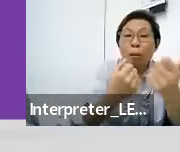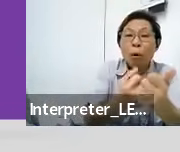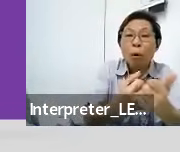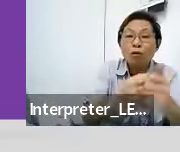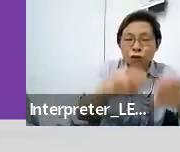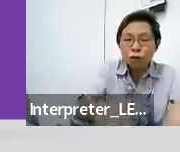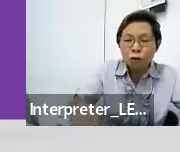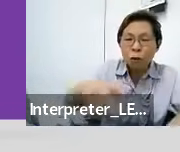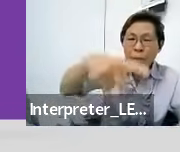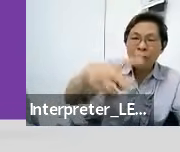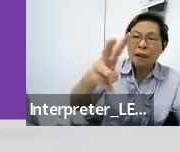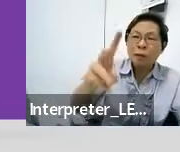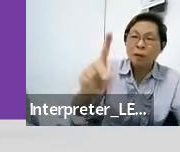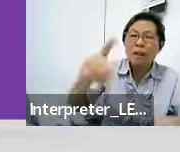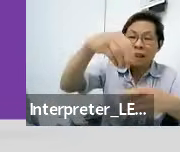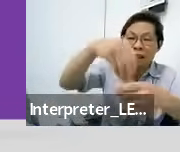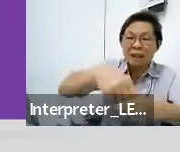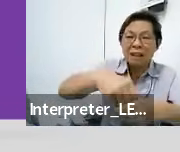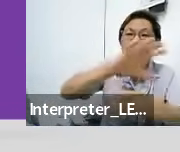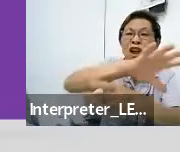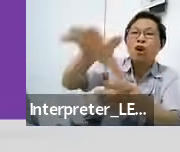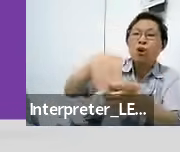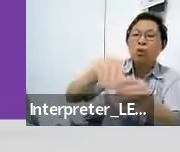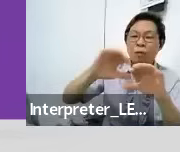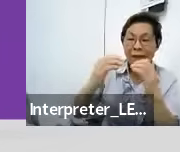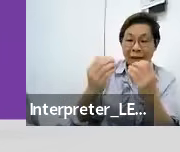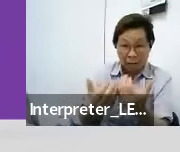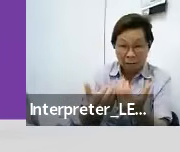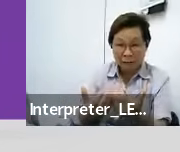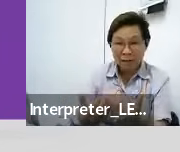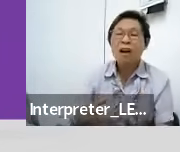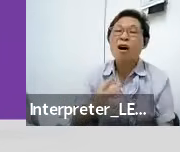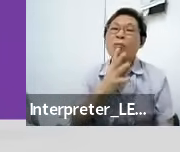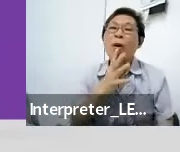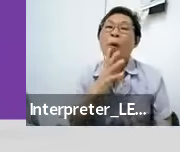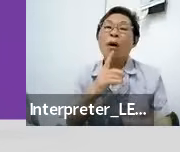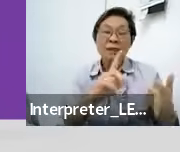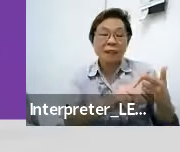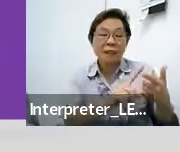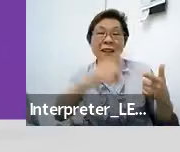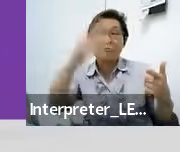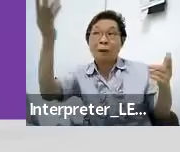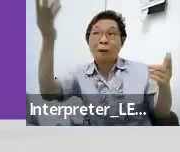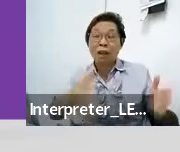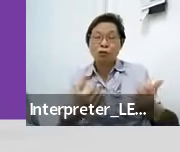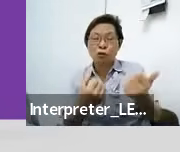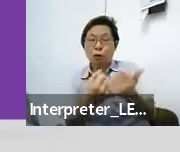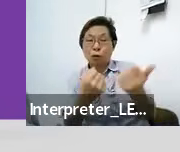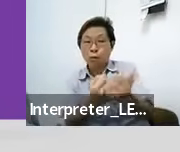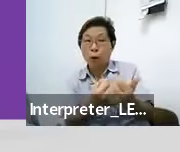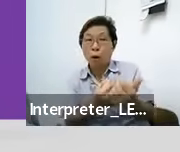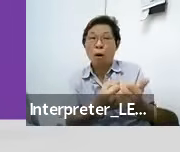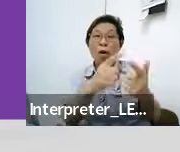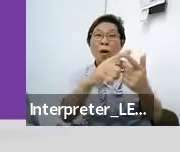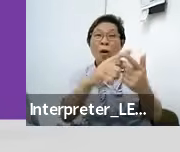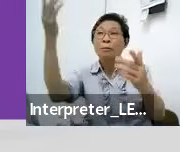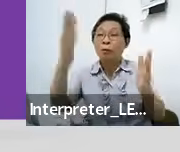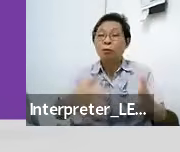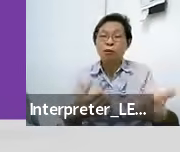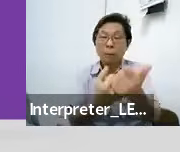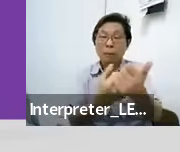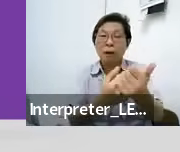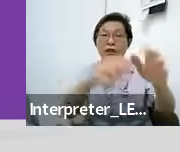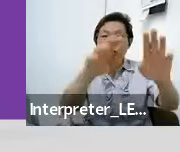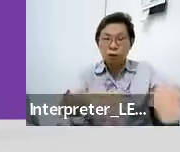in inclusive classrooms. As mentioned by our second speaker, to support these students in